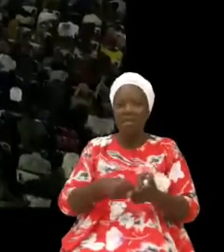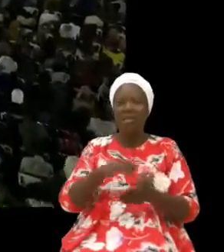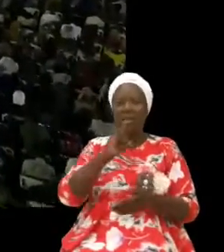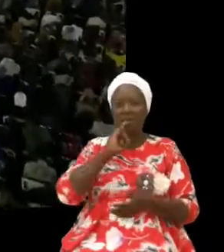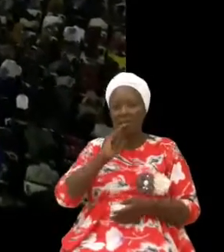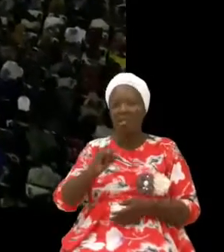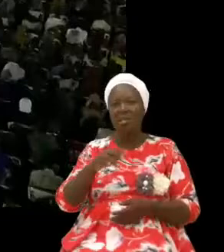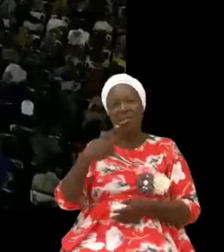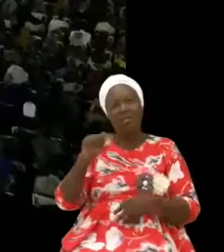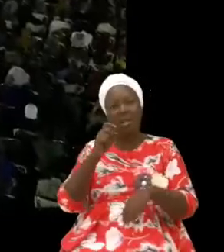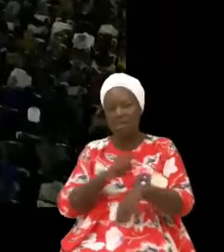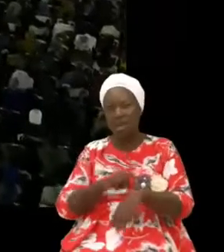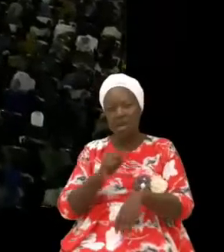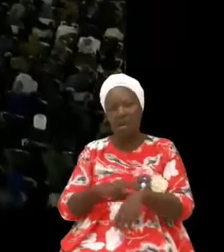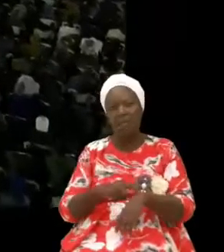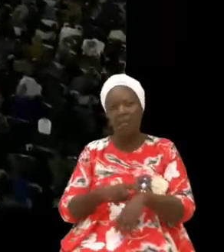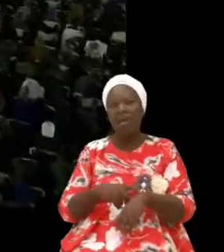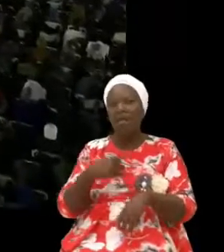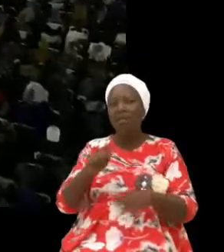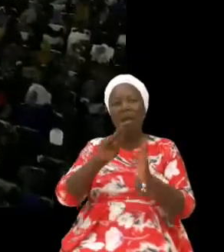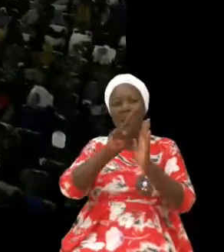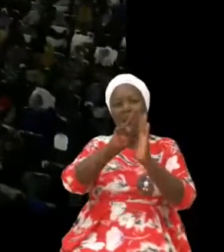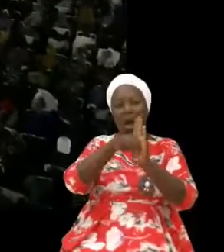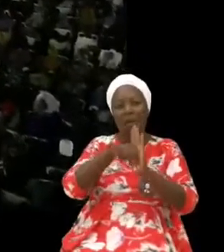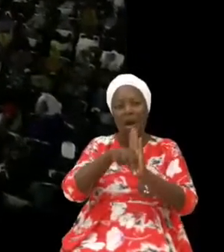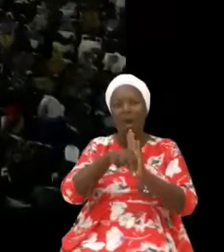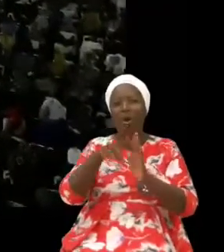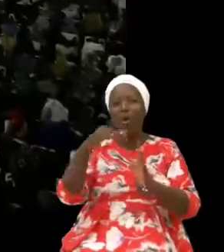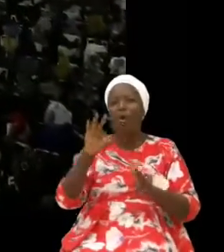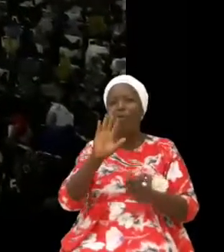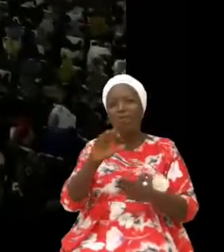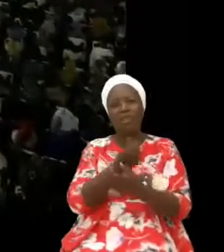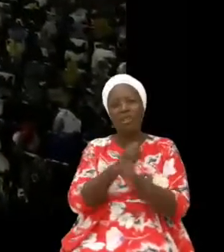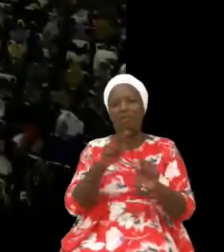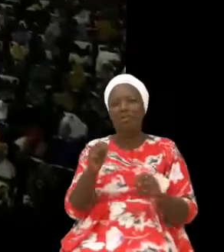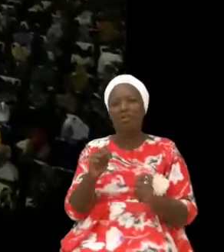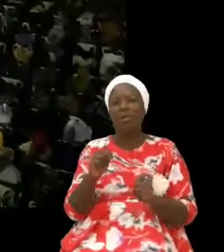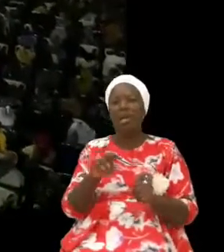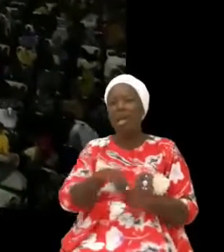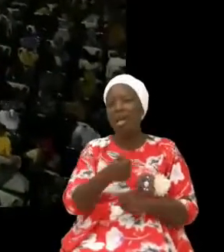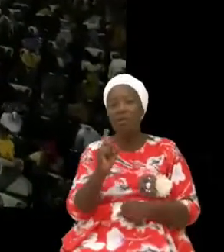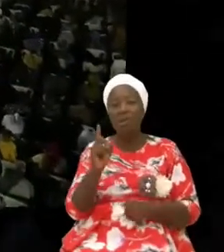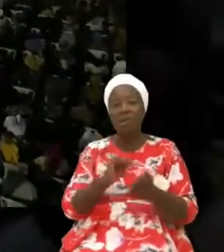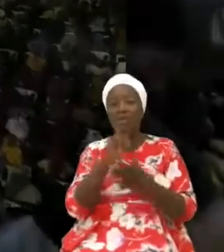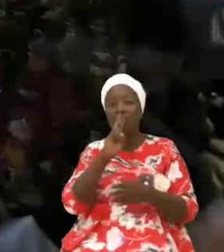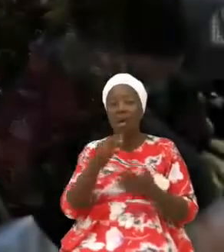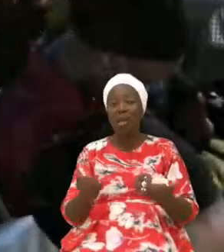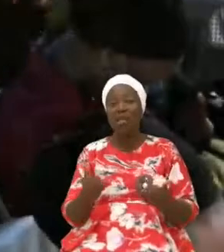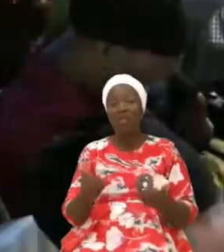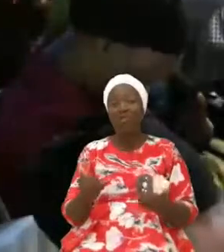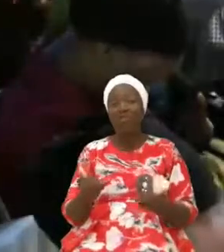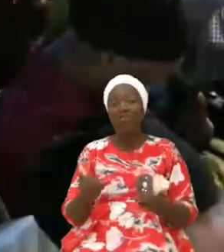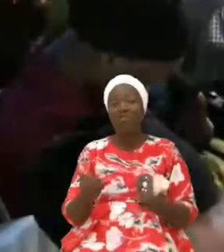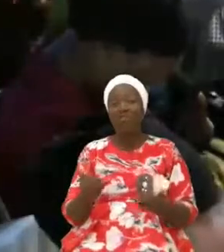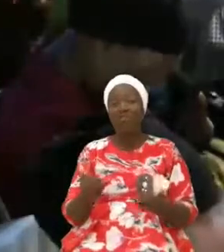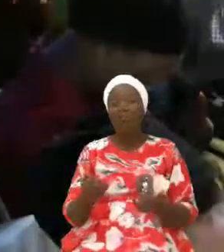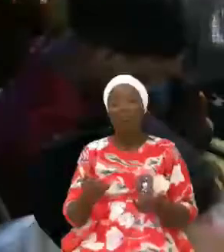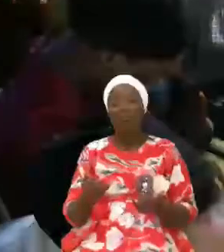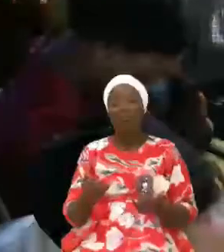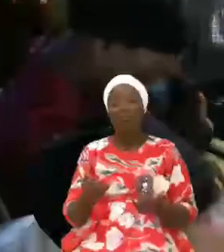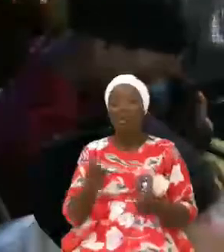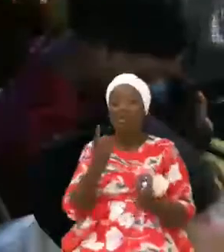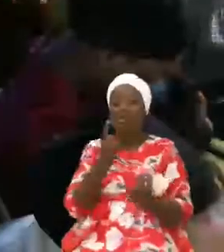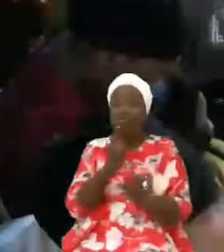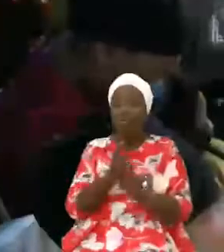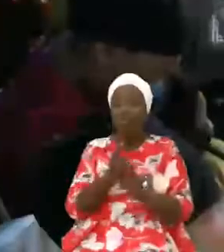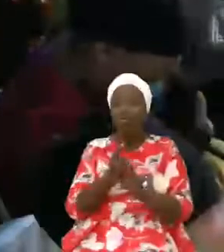in their lives. This is the time, the hour of your salvation. Anywhere